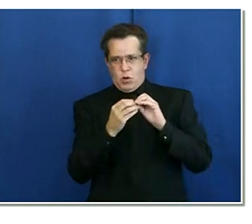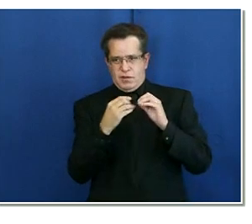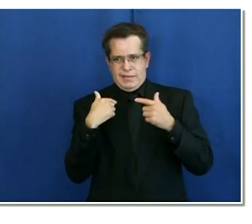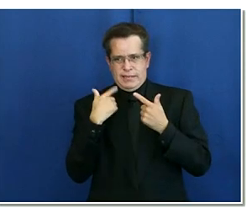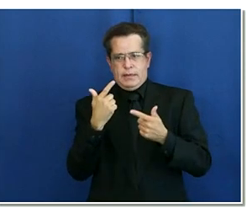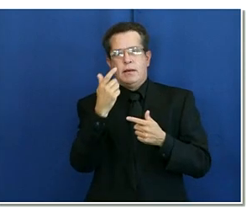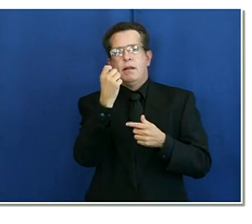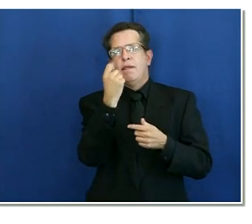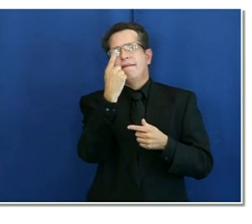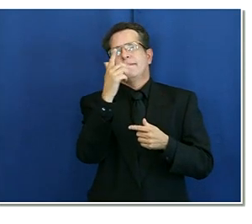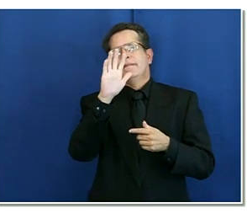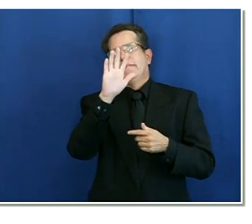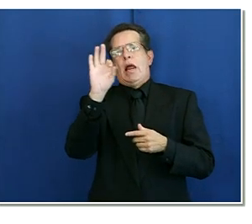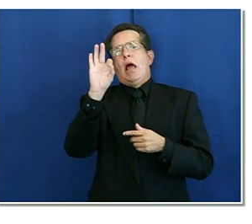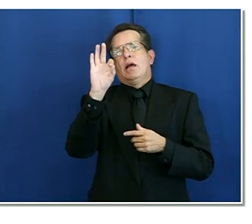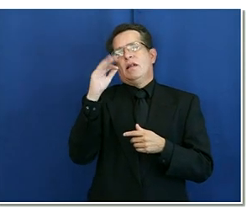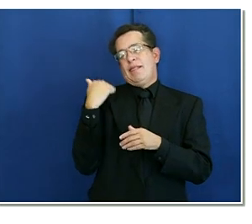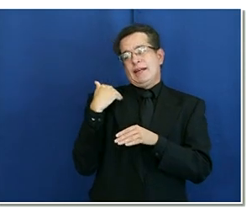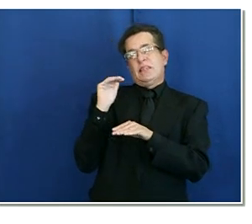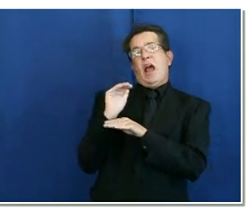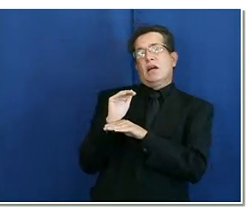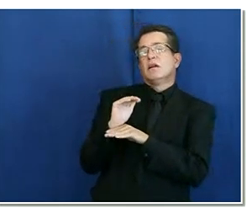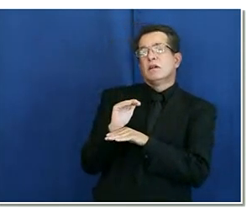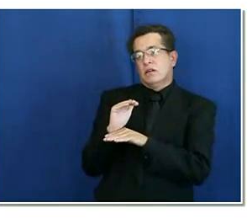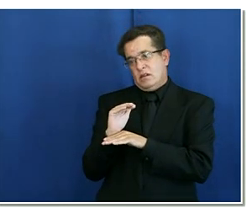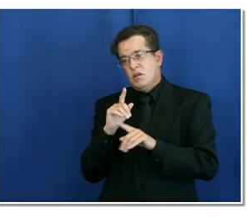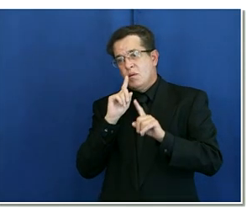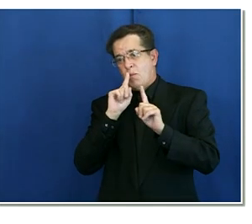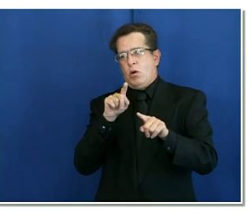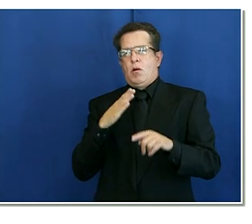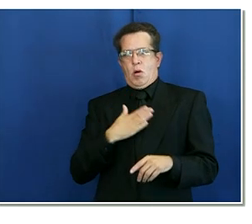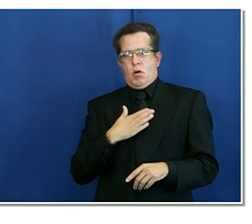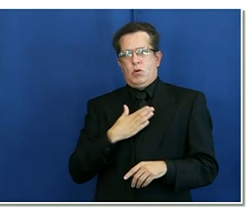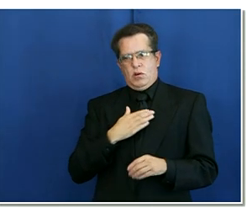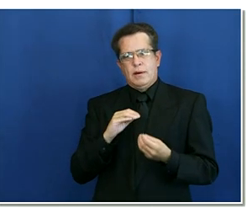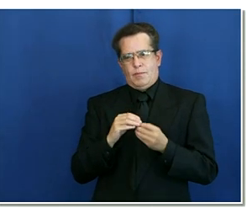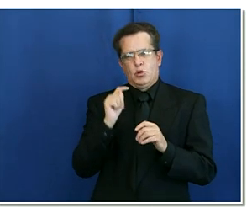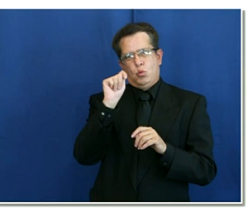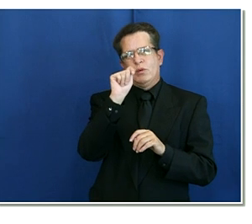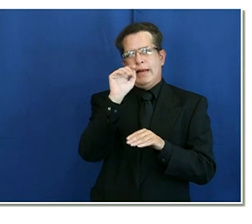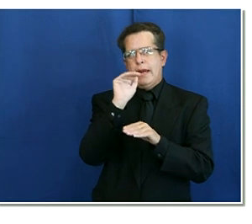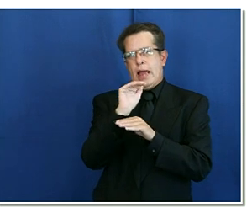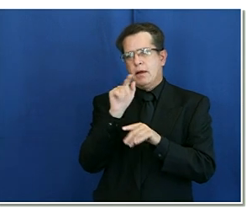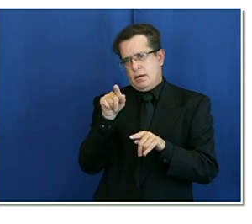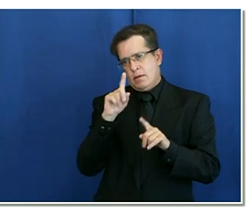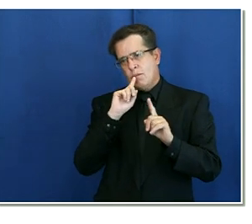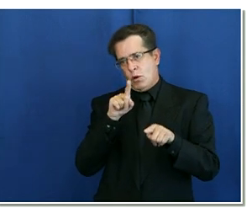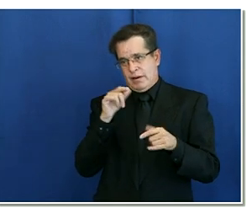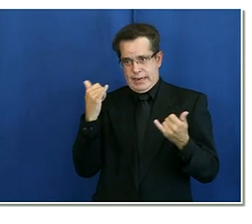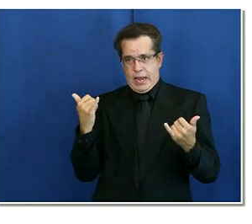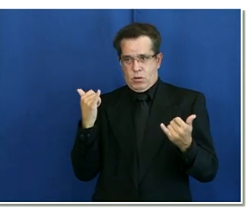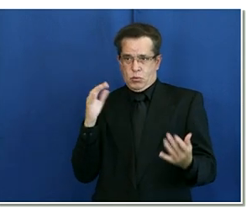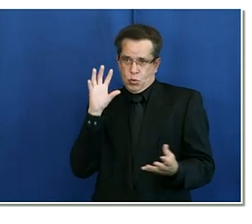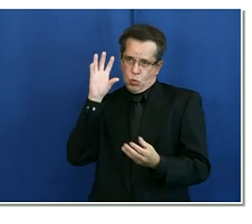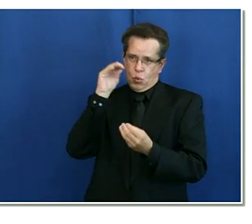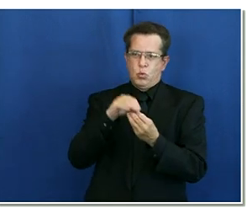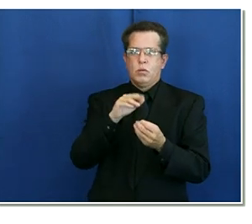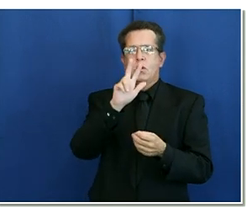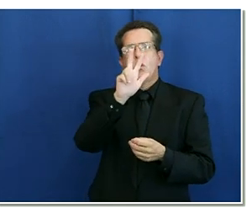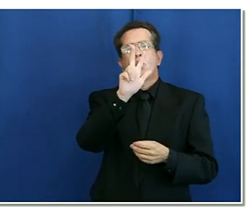of 11:59 yesterday on Tuesday night. Therefore, today, there is a total